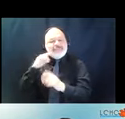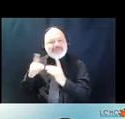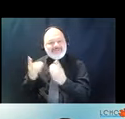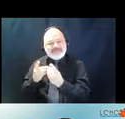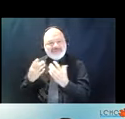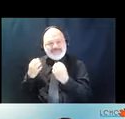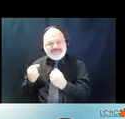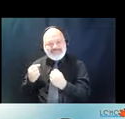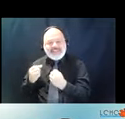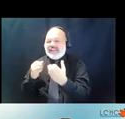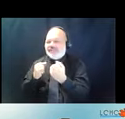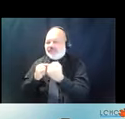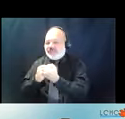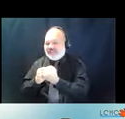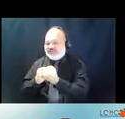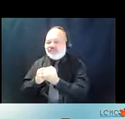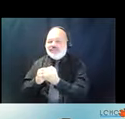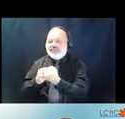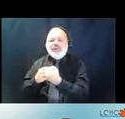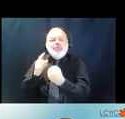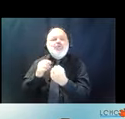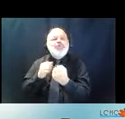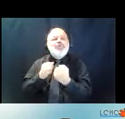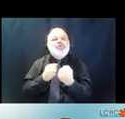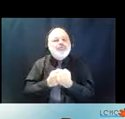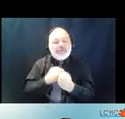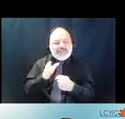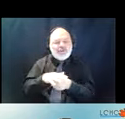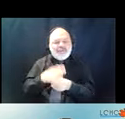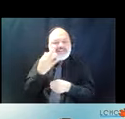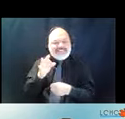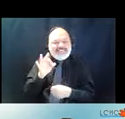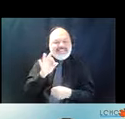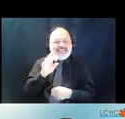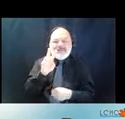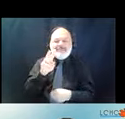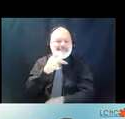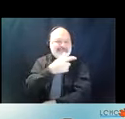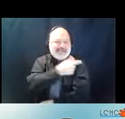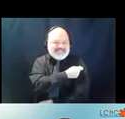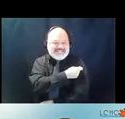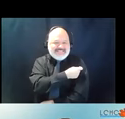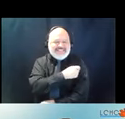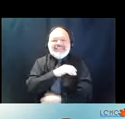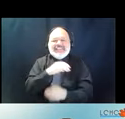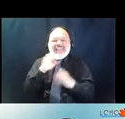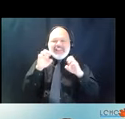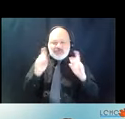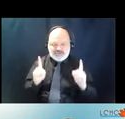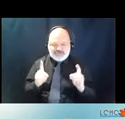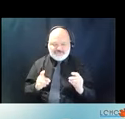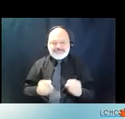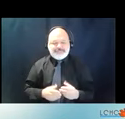California Community Foundation to support with the COVID-19 vaccine education and outreach. Next